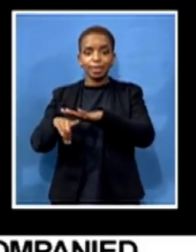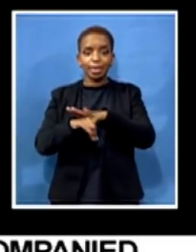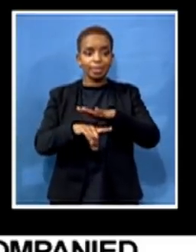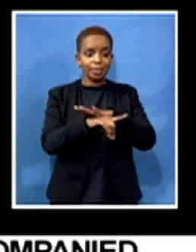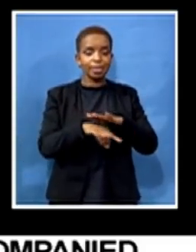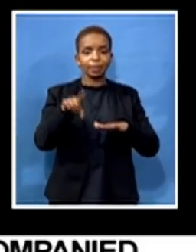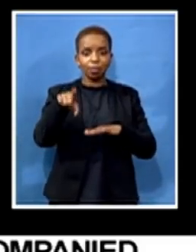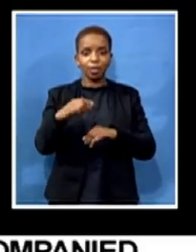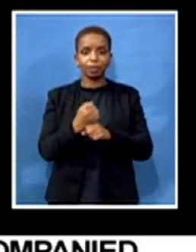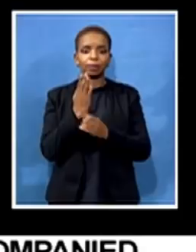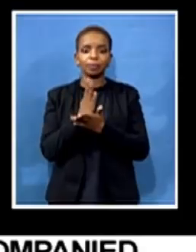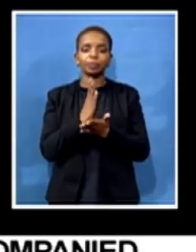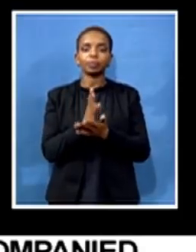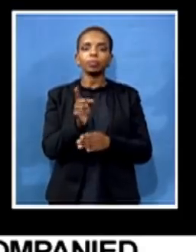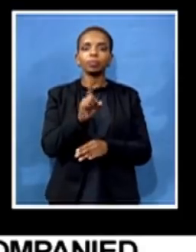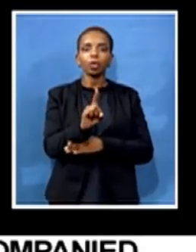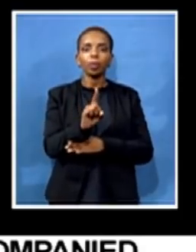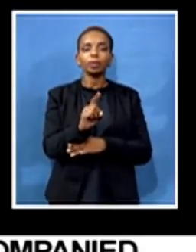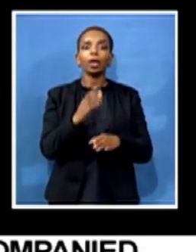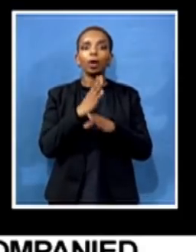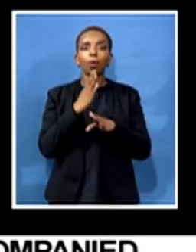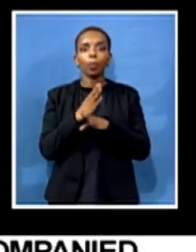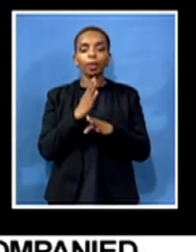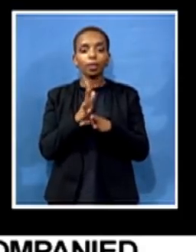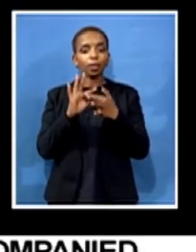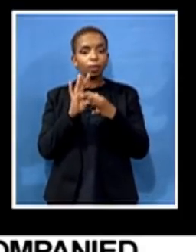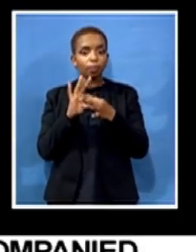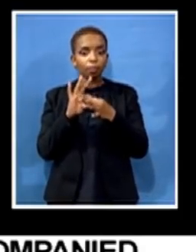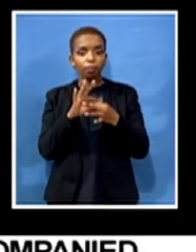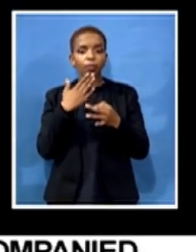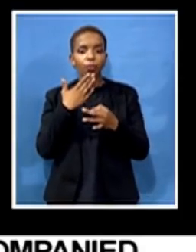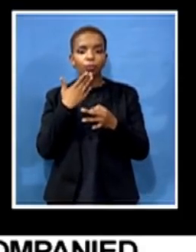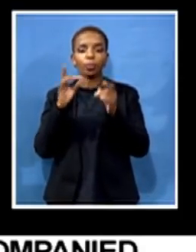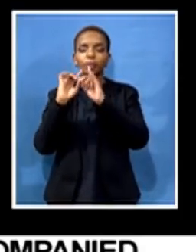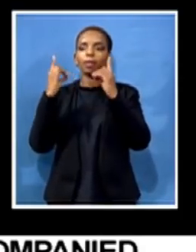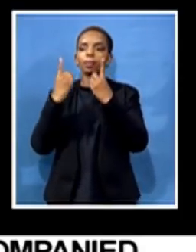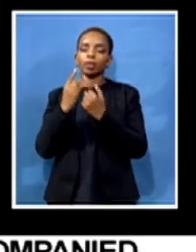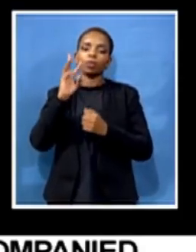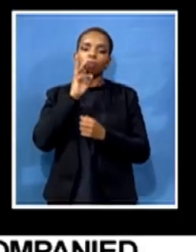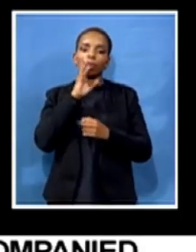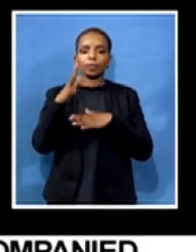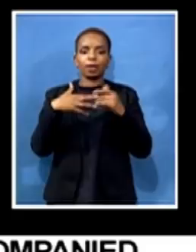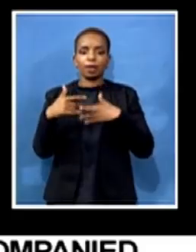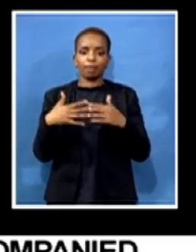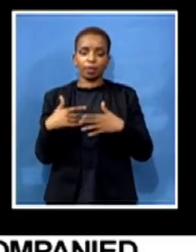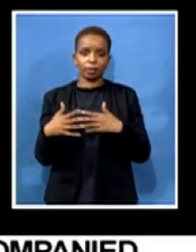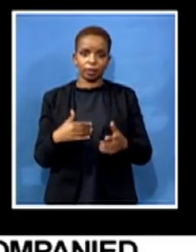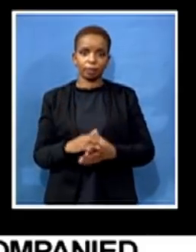working with water affairs, that those tanks and